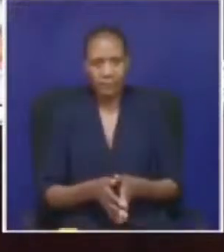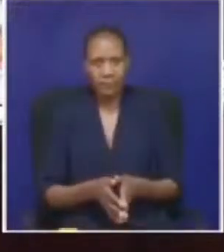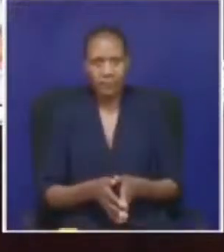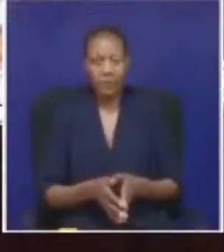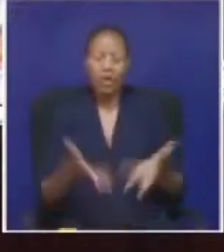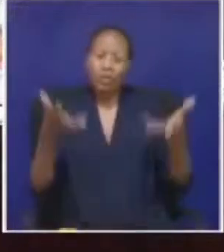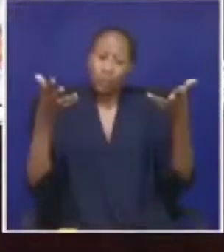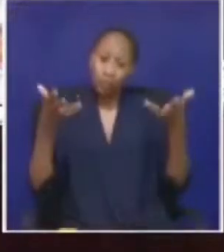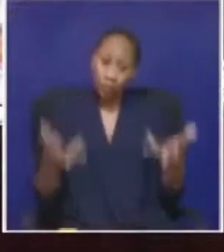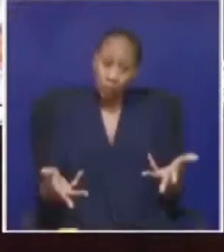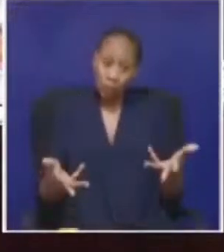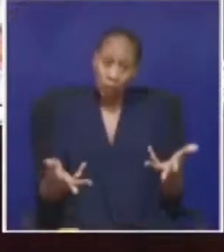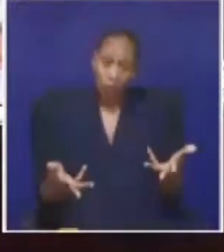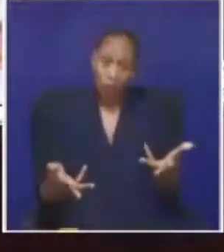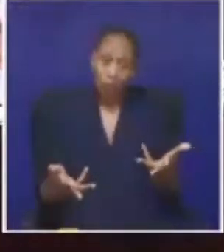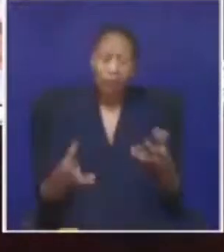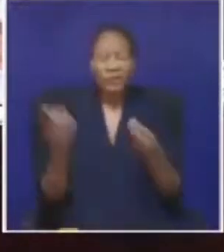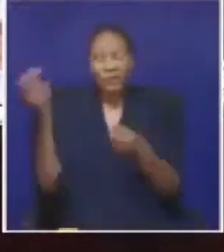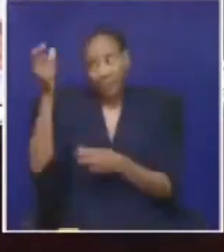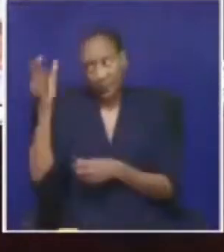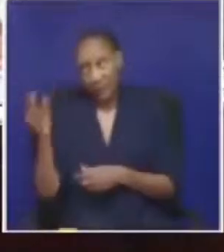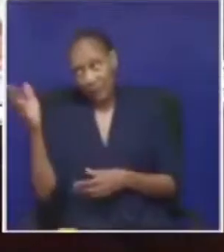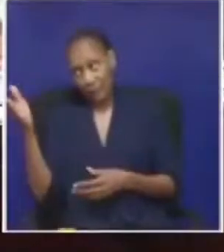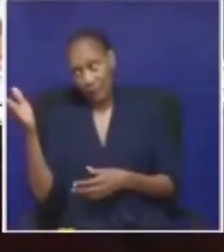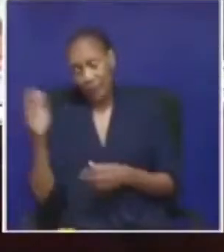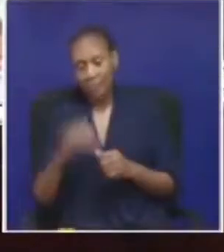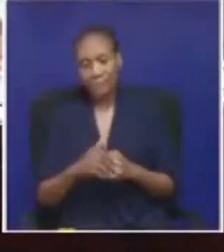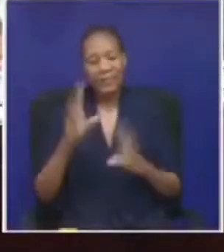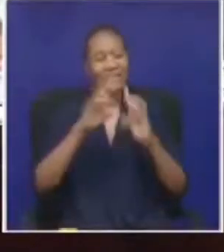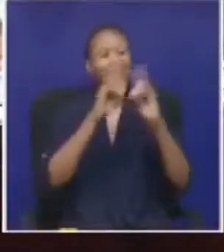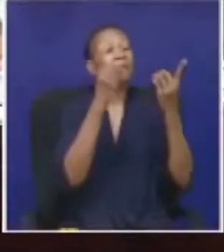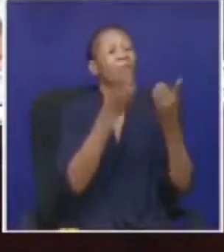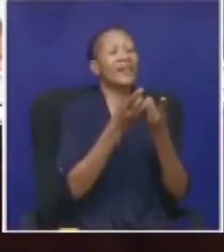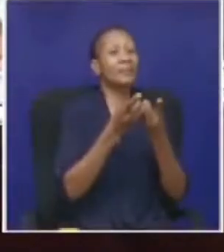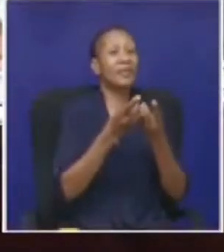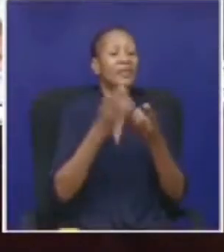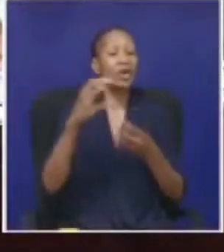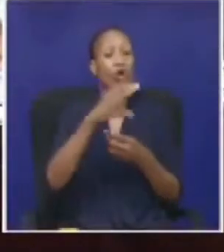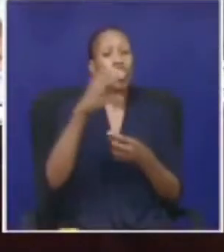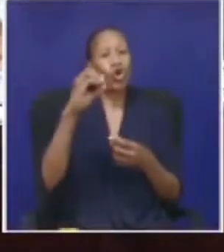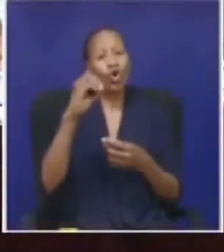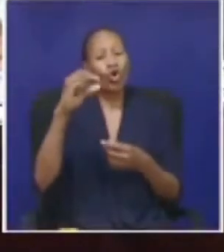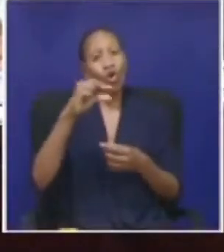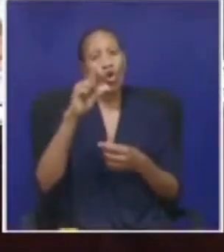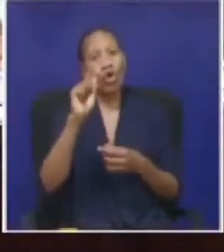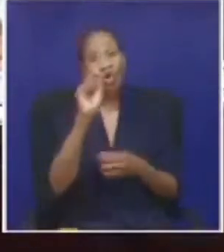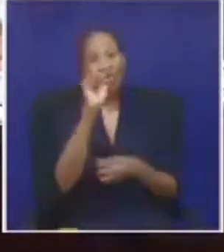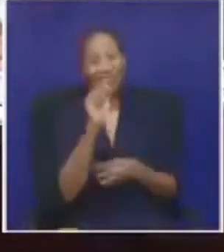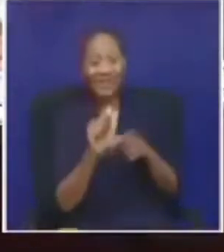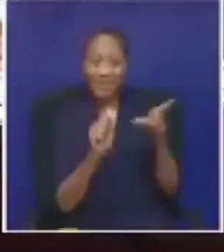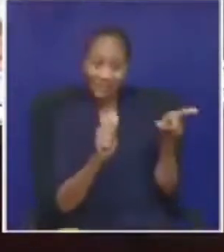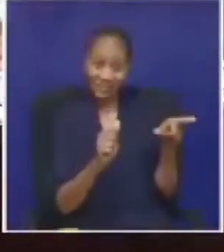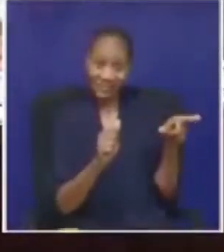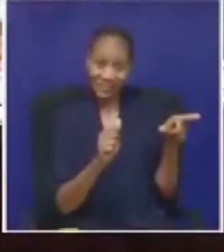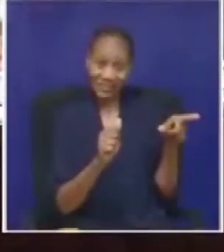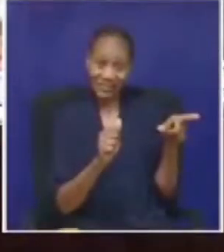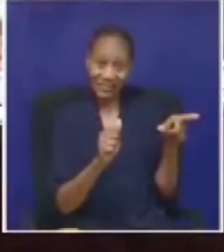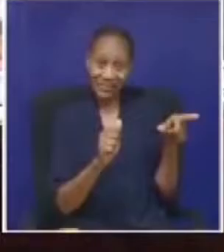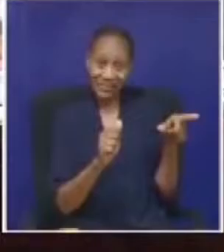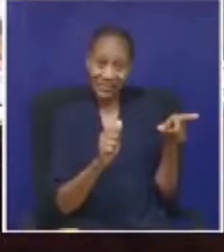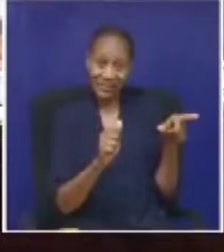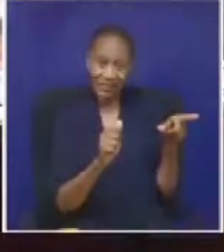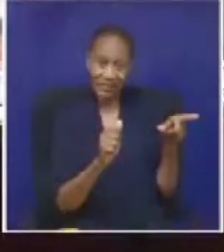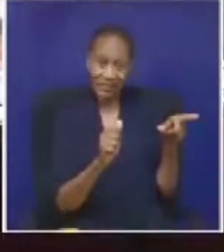In this regard, Honorable Speaker, the Department of Cooperative Government and Traditional Affairs,